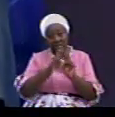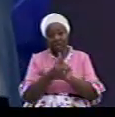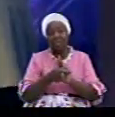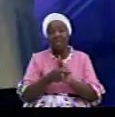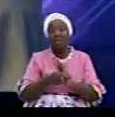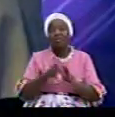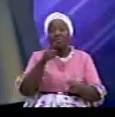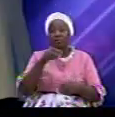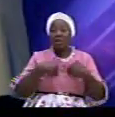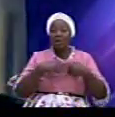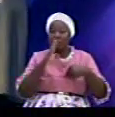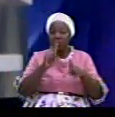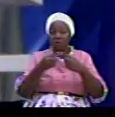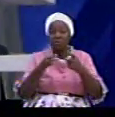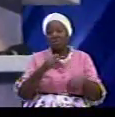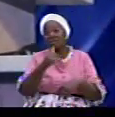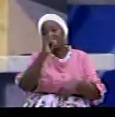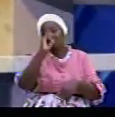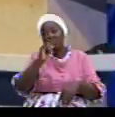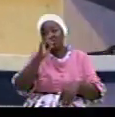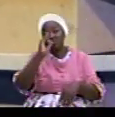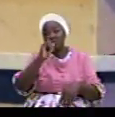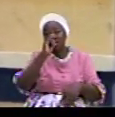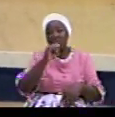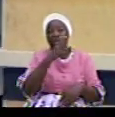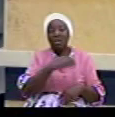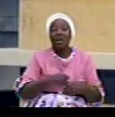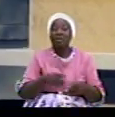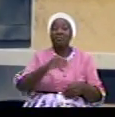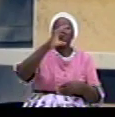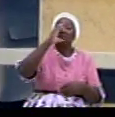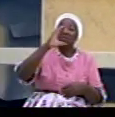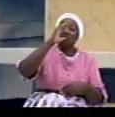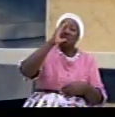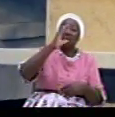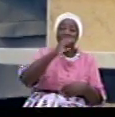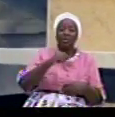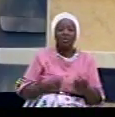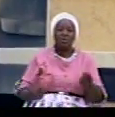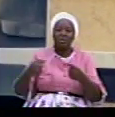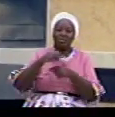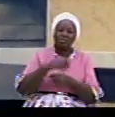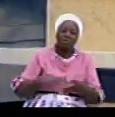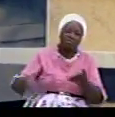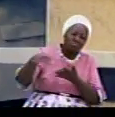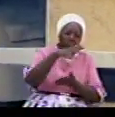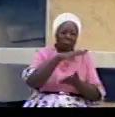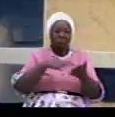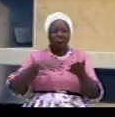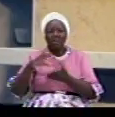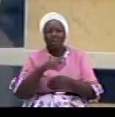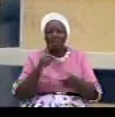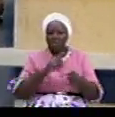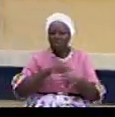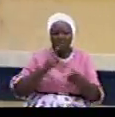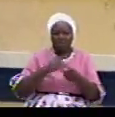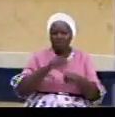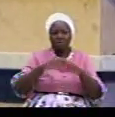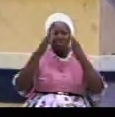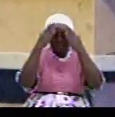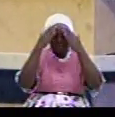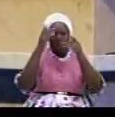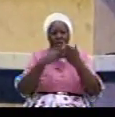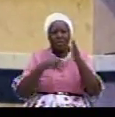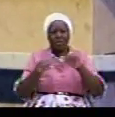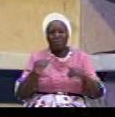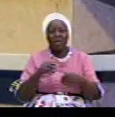going drinking and drinking until you are in a stupor, and you don't know what you are doing, where you've been going, what